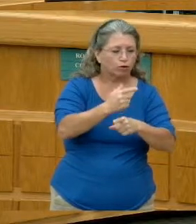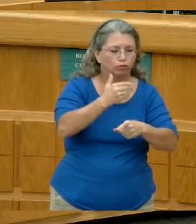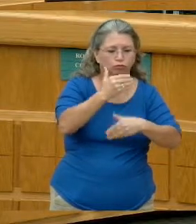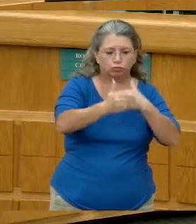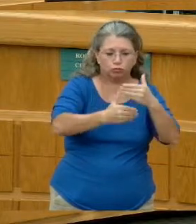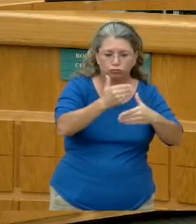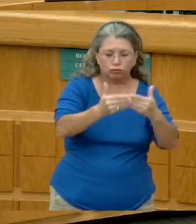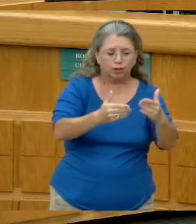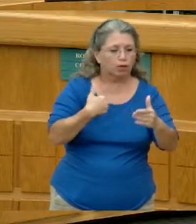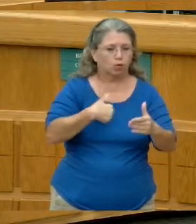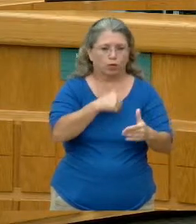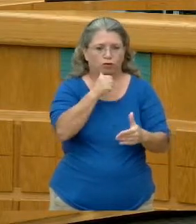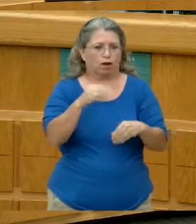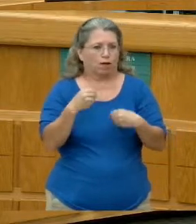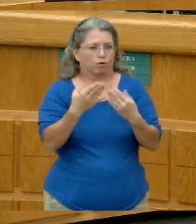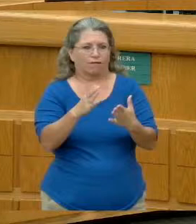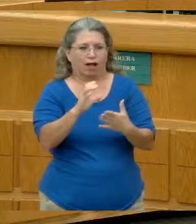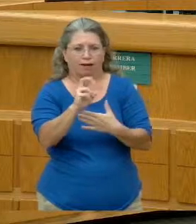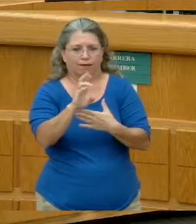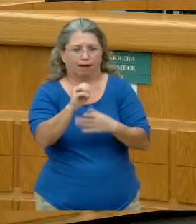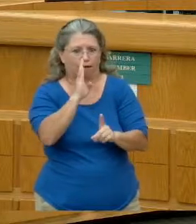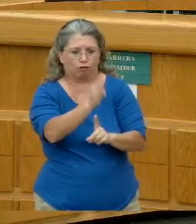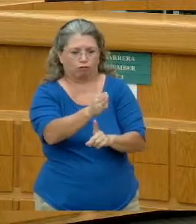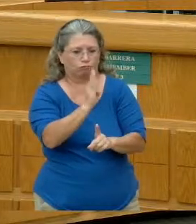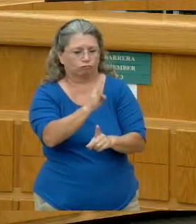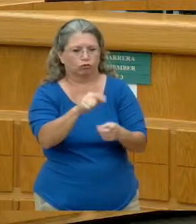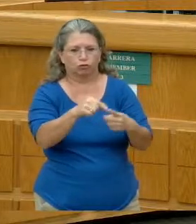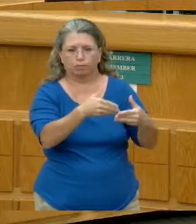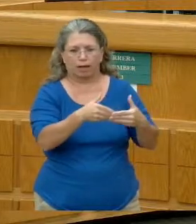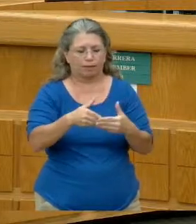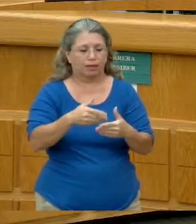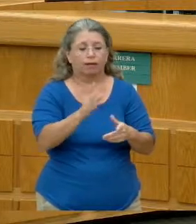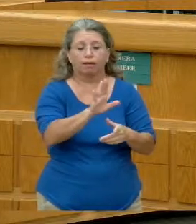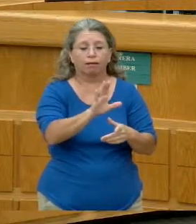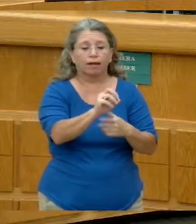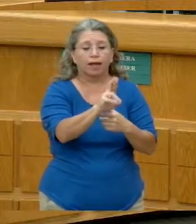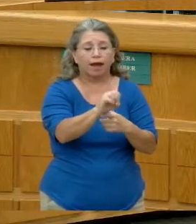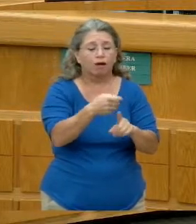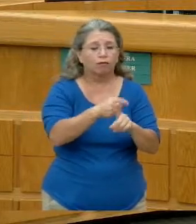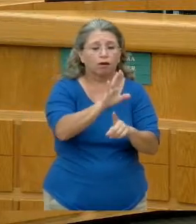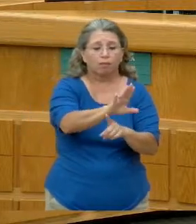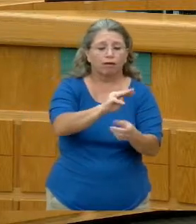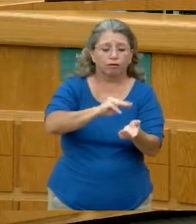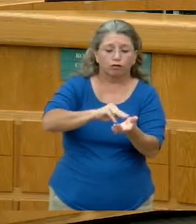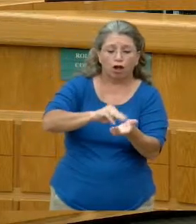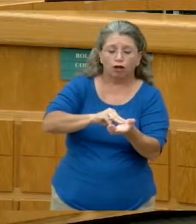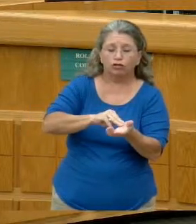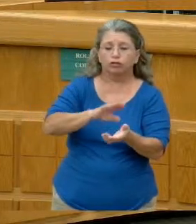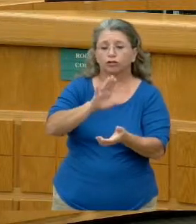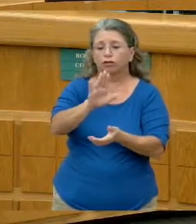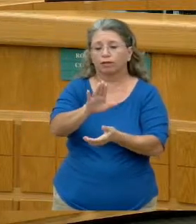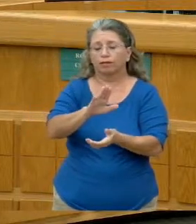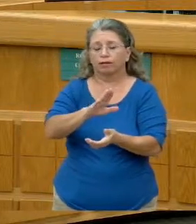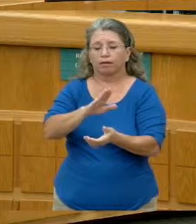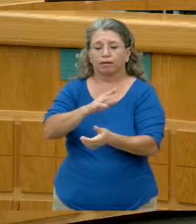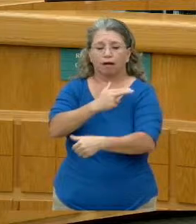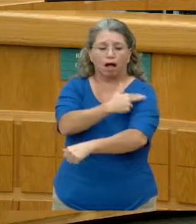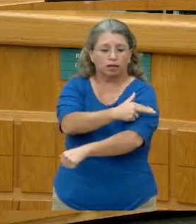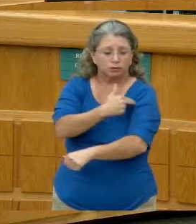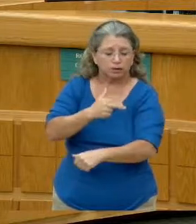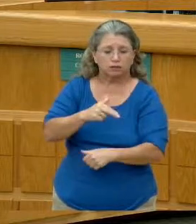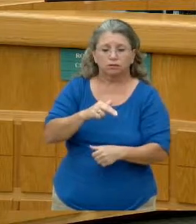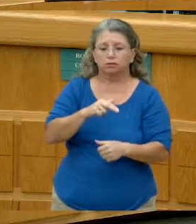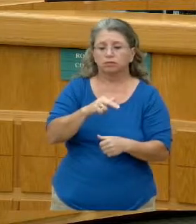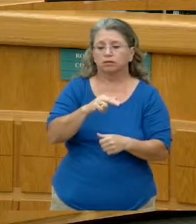of these babies. Their care comes from their pediatrician, their hospital physician, or sometimes a neonatologist, depending